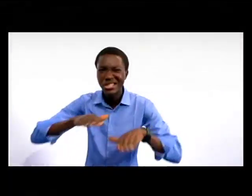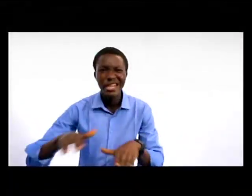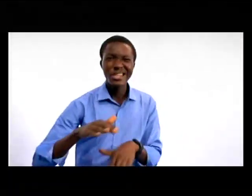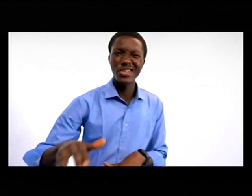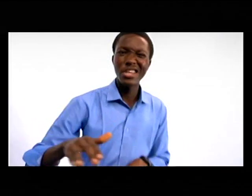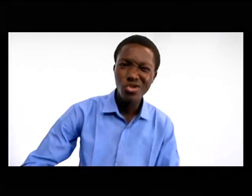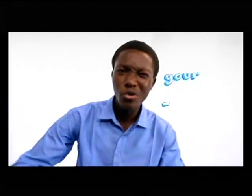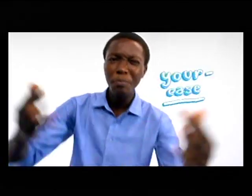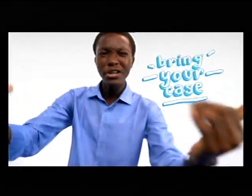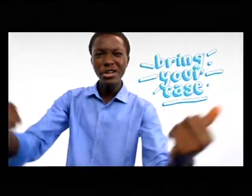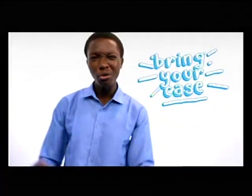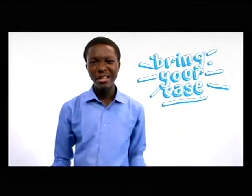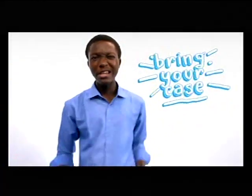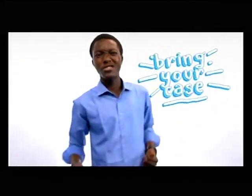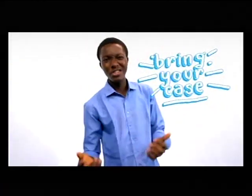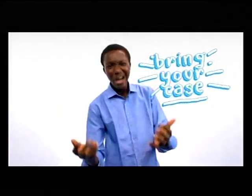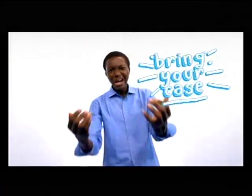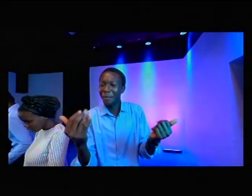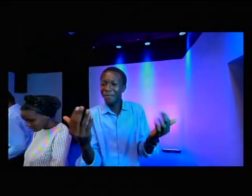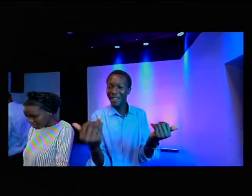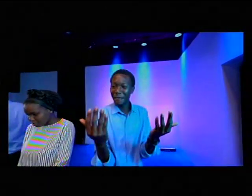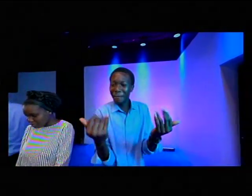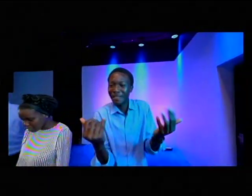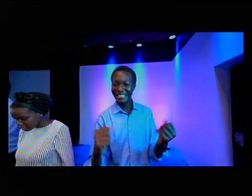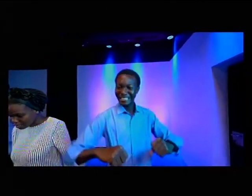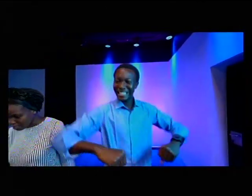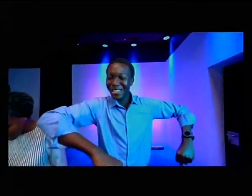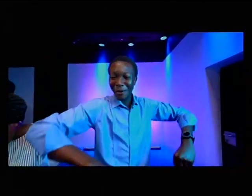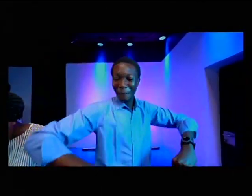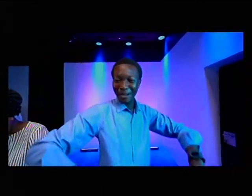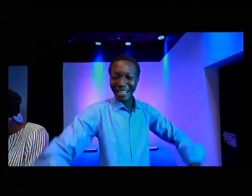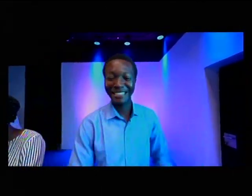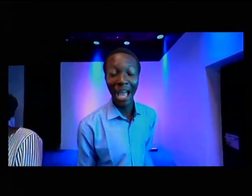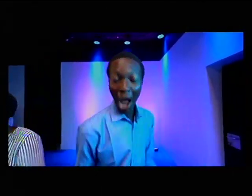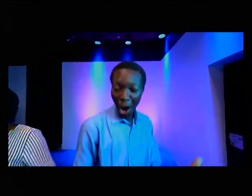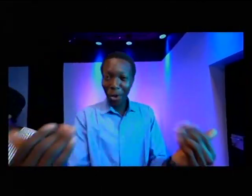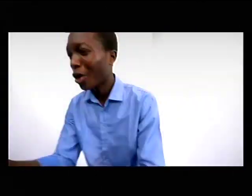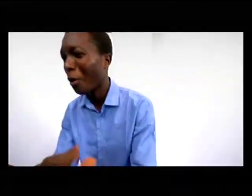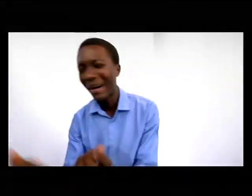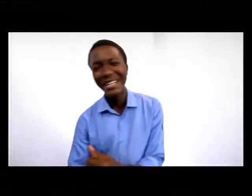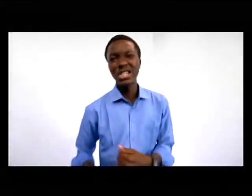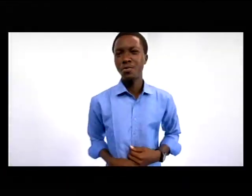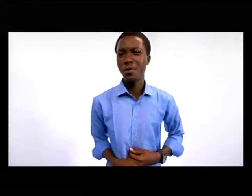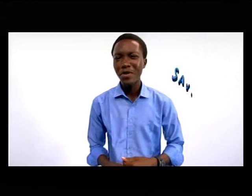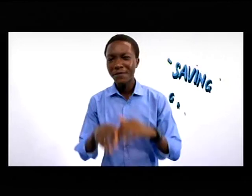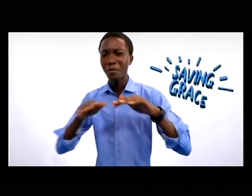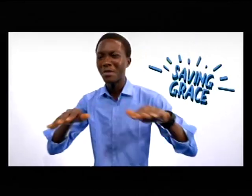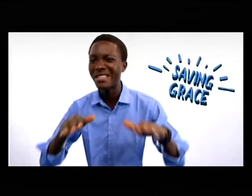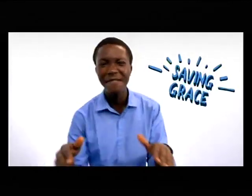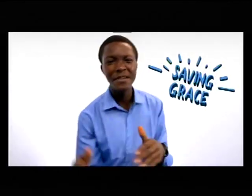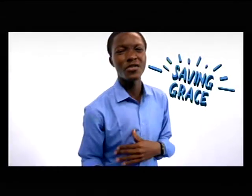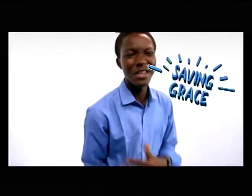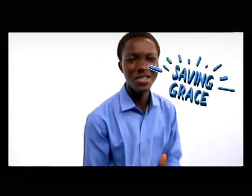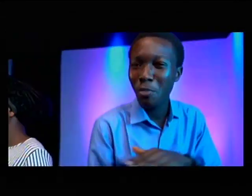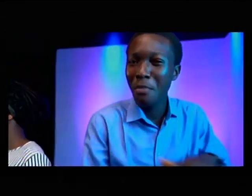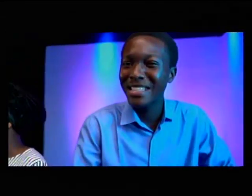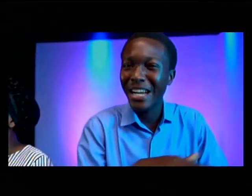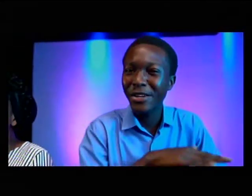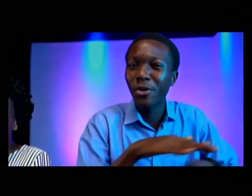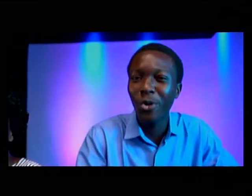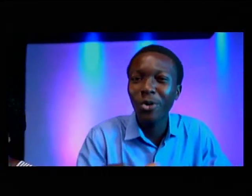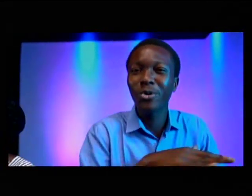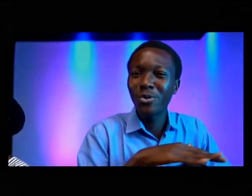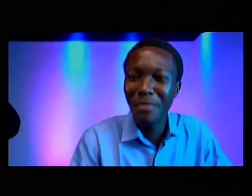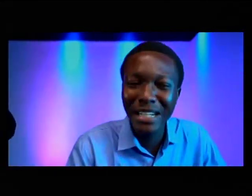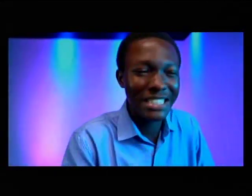yeah. JCK, yes, so bring your case. Come on, everybody, take your place. Come and experience for me saving grace. No